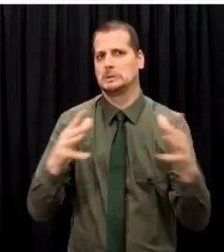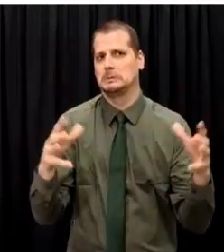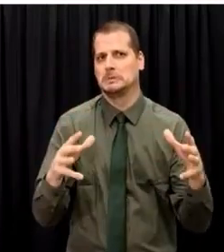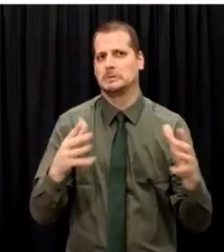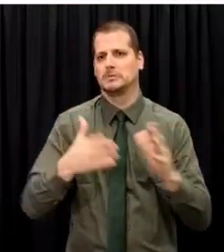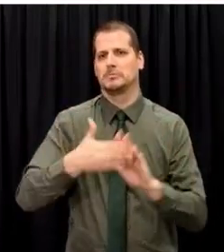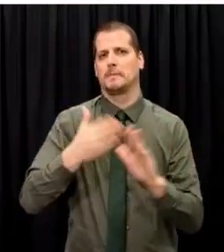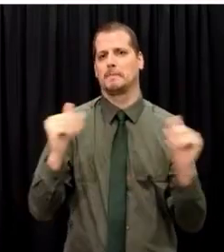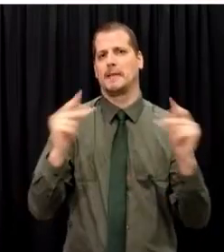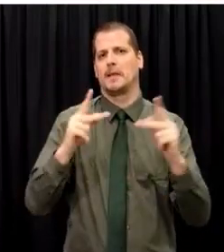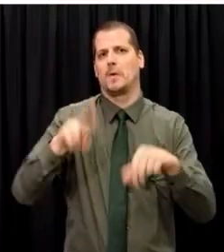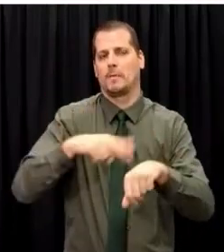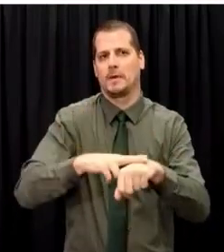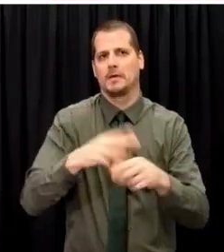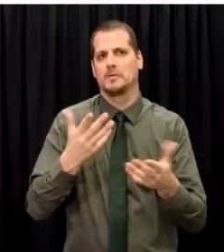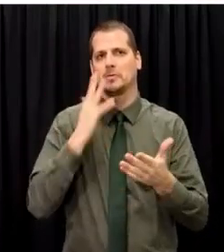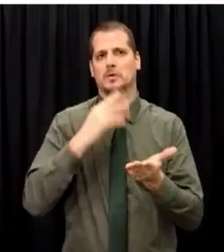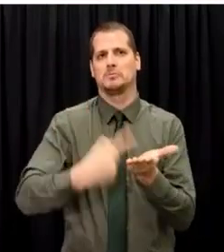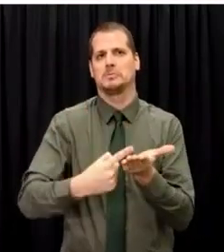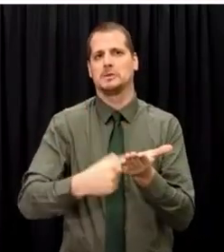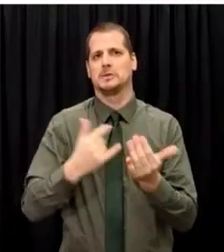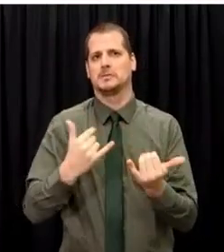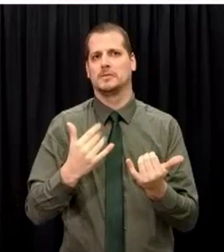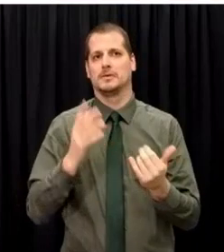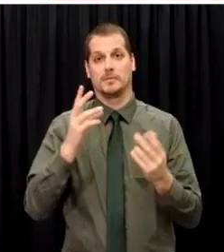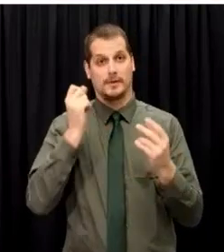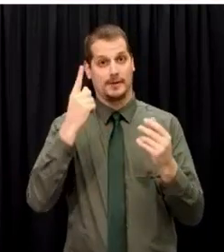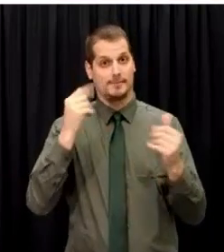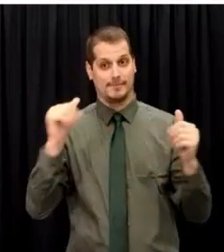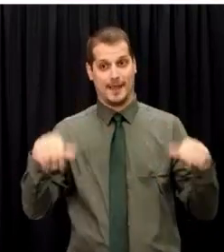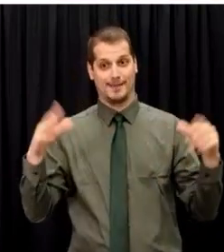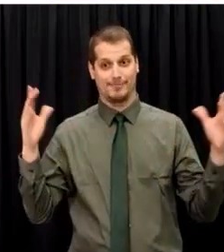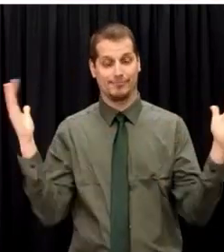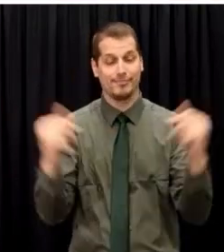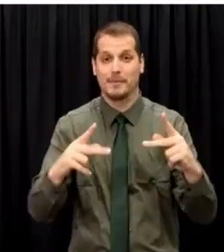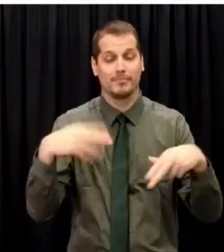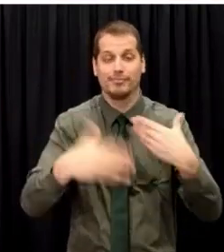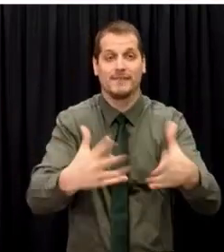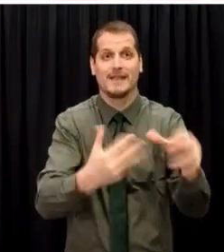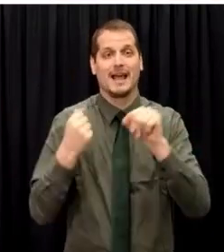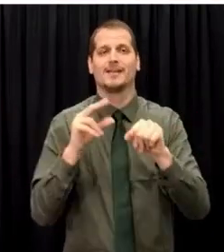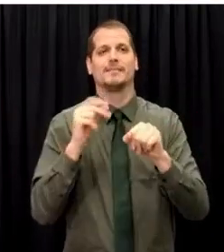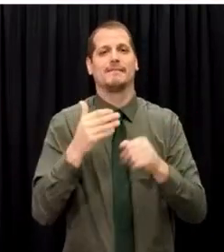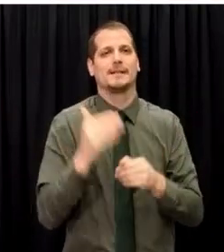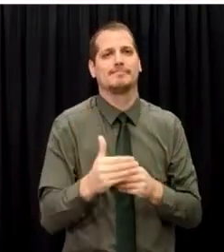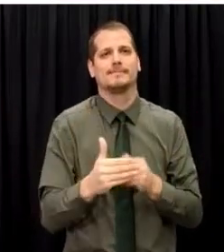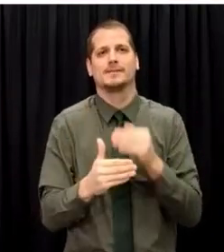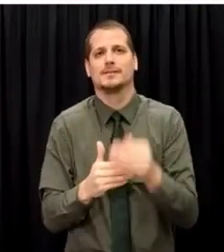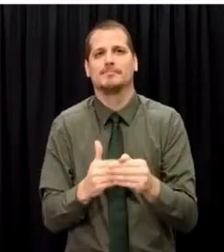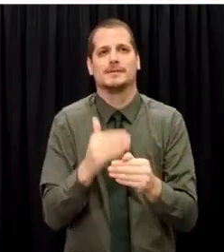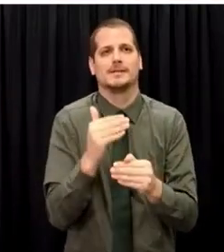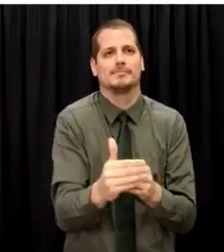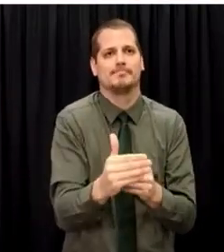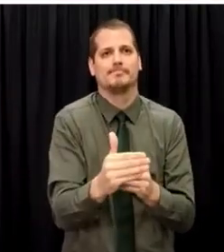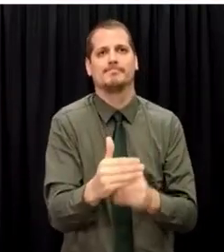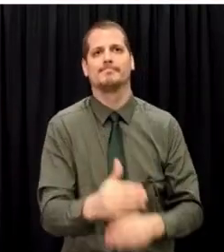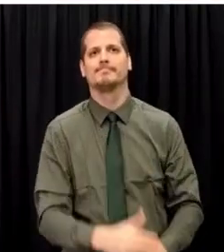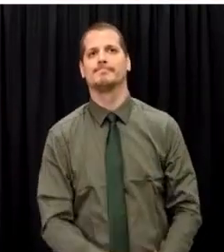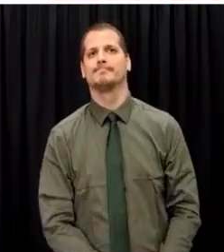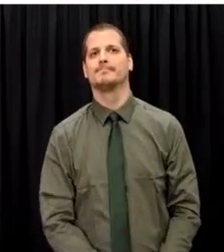were. We're not going to be able to get back there immediately. And in some respects, there may be some things we never get back